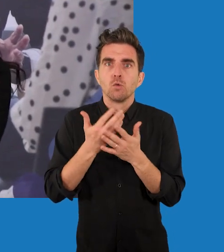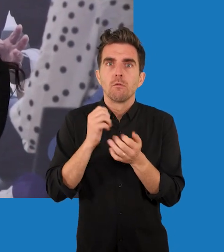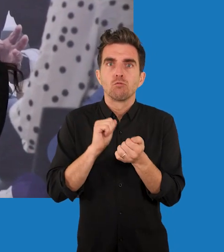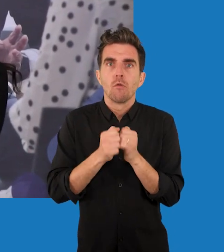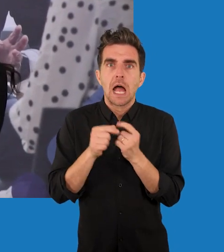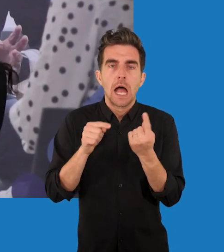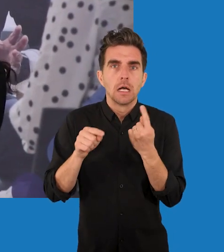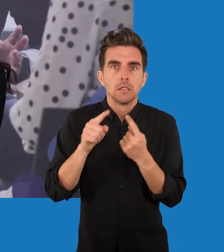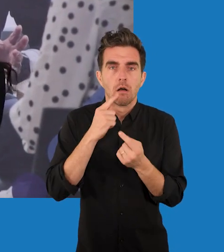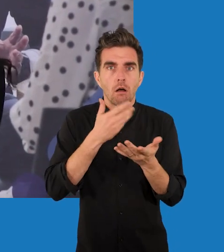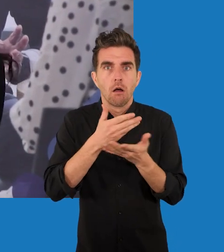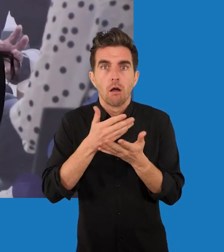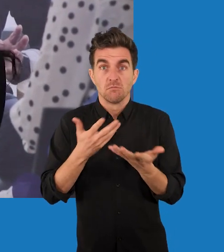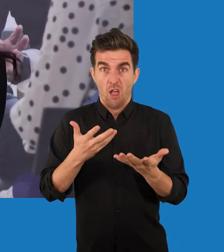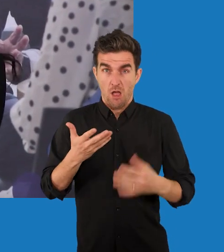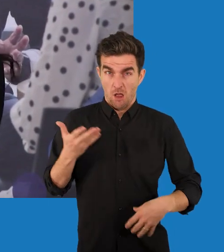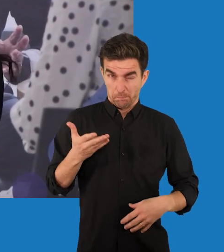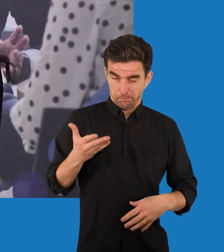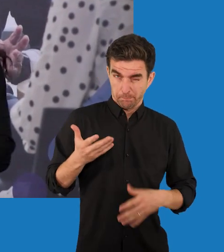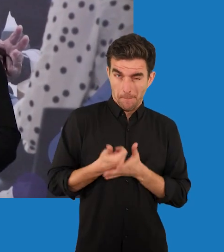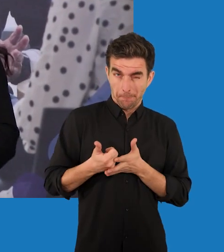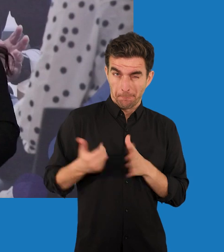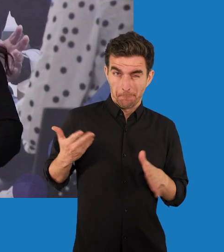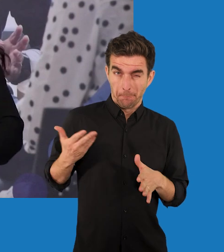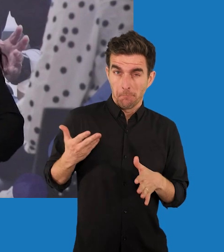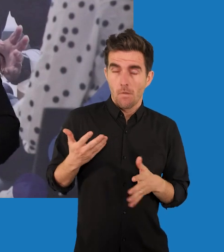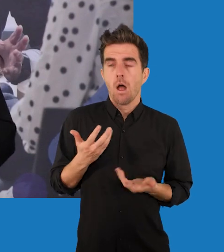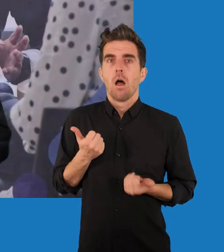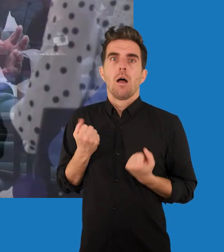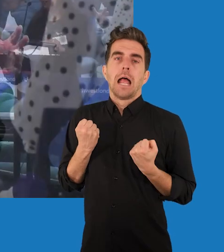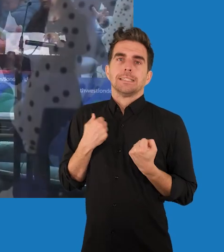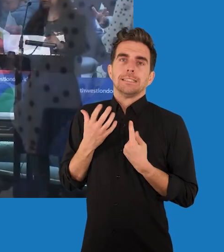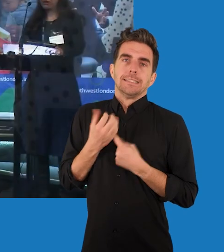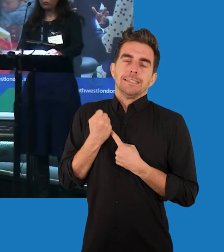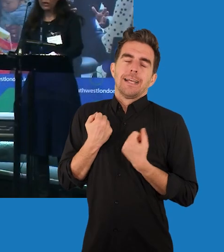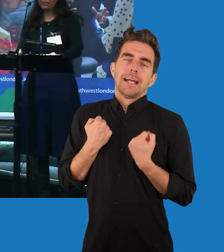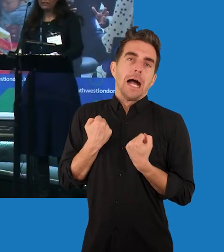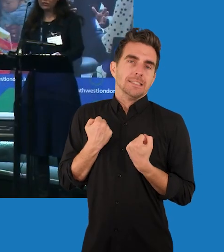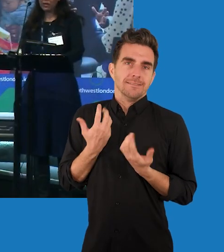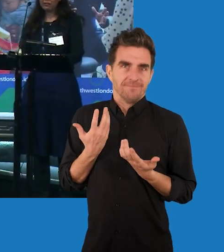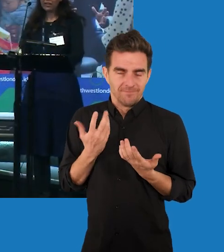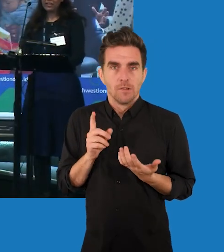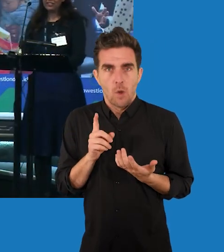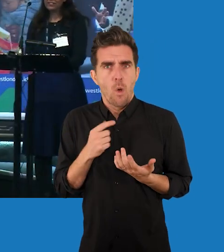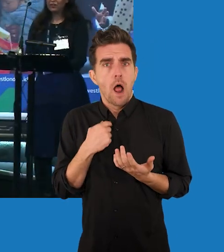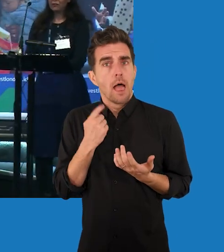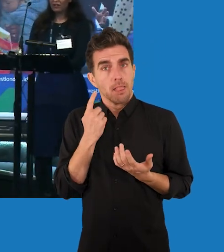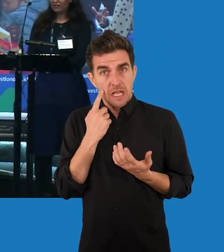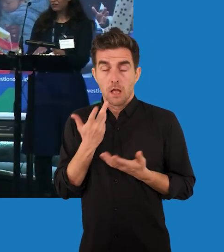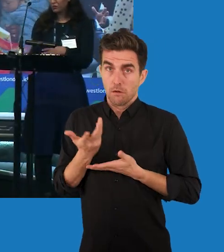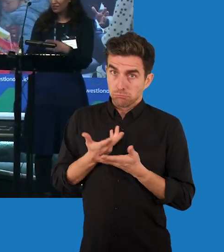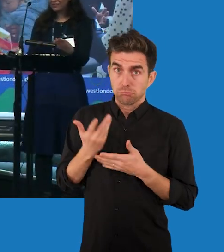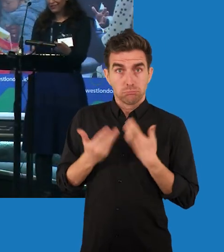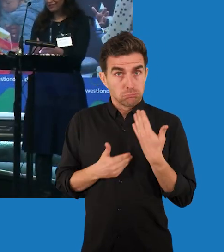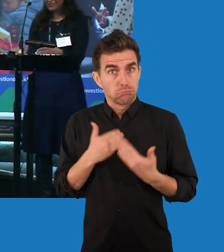some friends, and now goes quite regularly. So that was a great win as well. So I